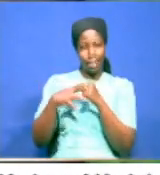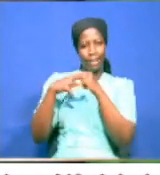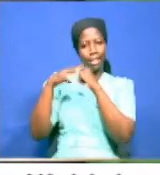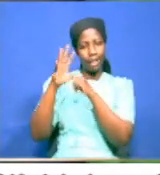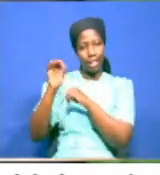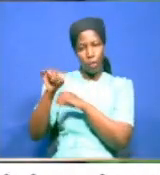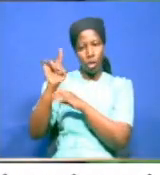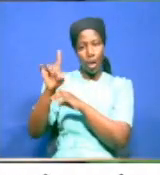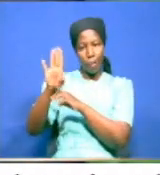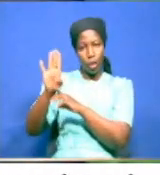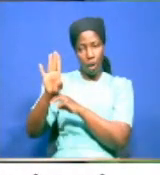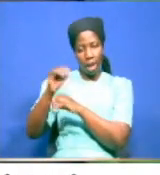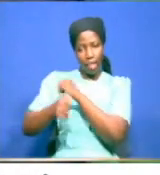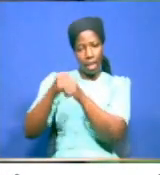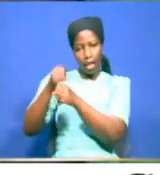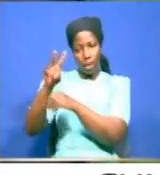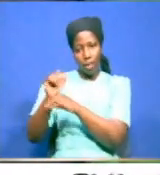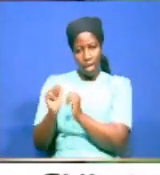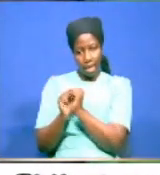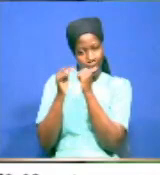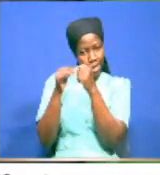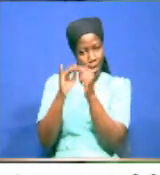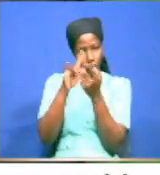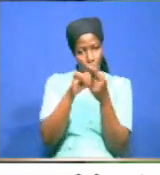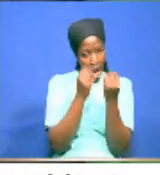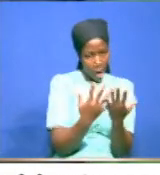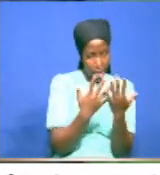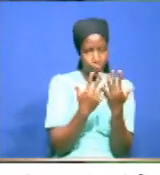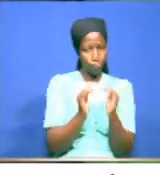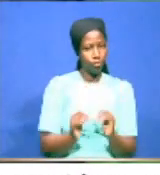$2,490.1 billion in 2018 to Kenyan shilling